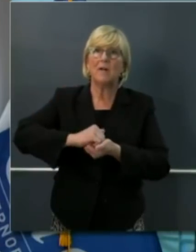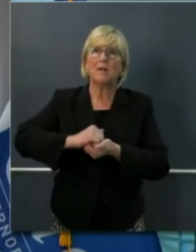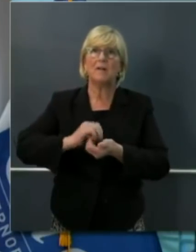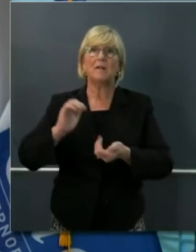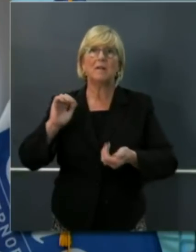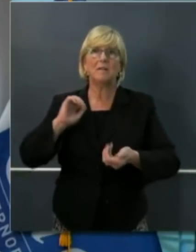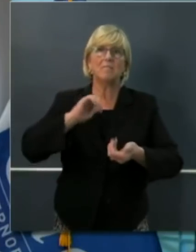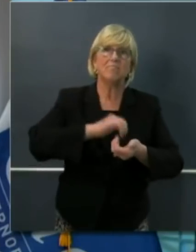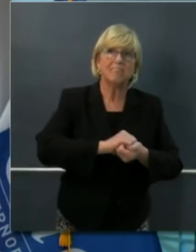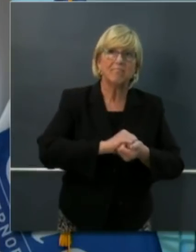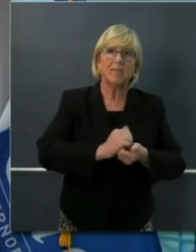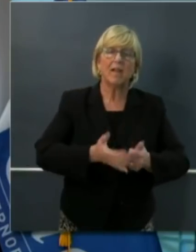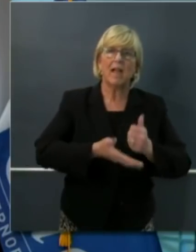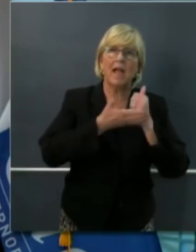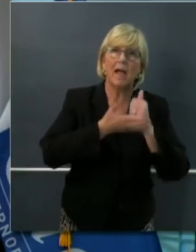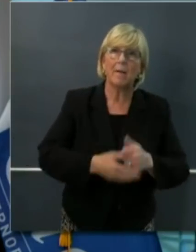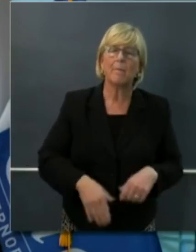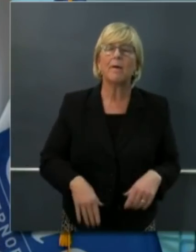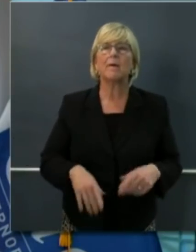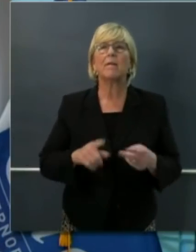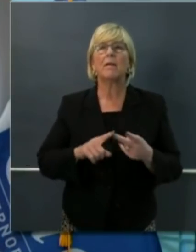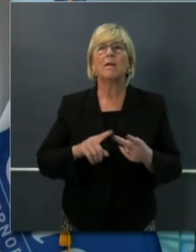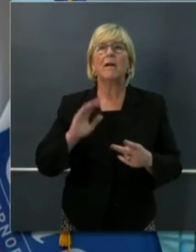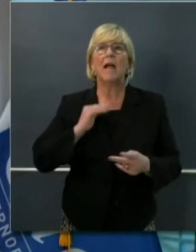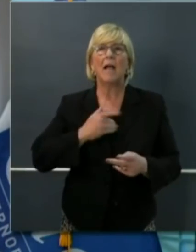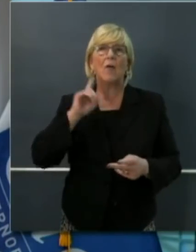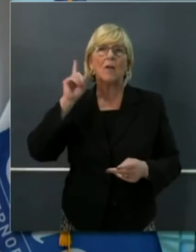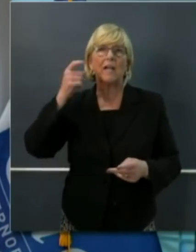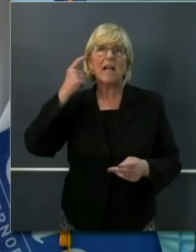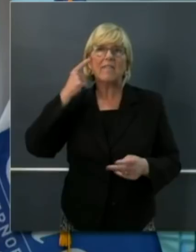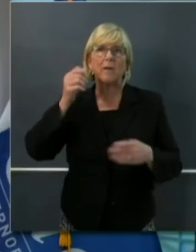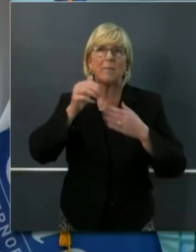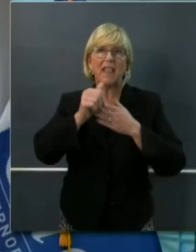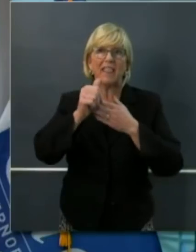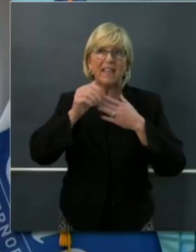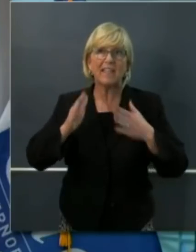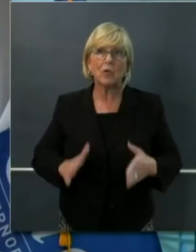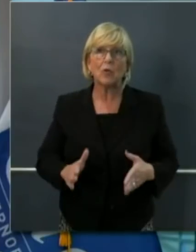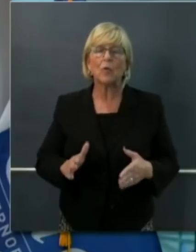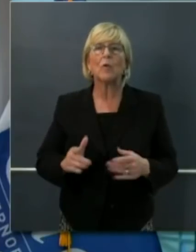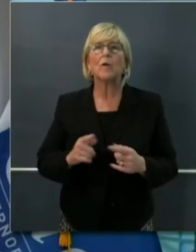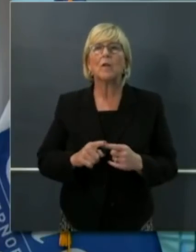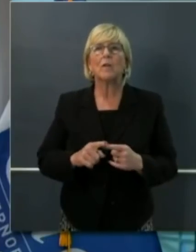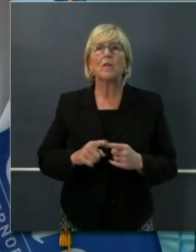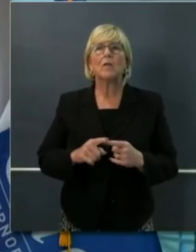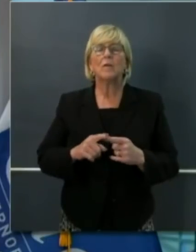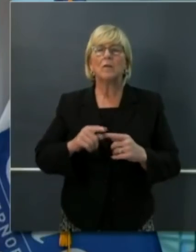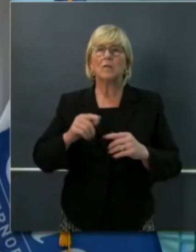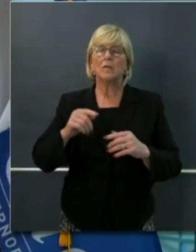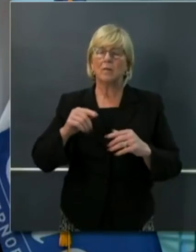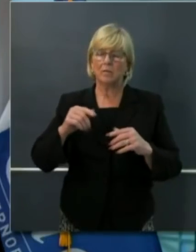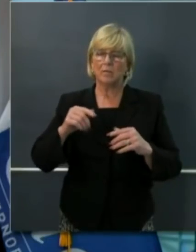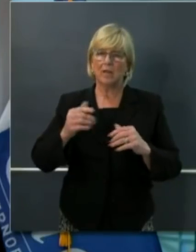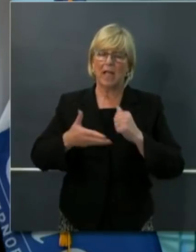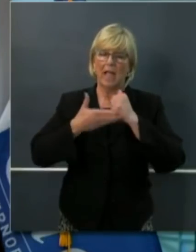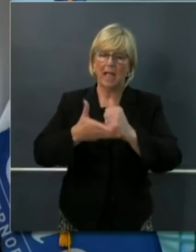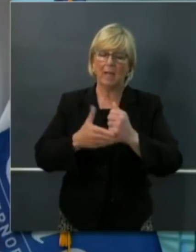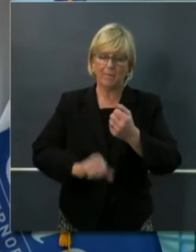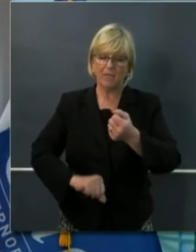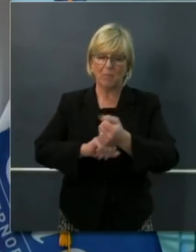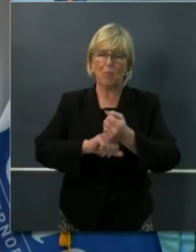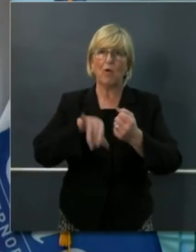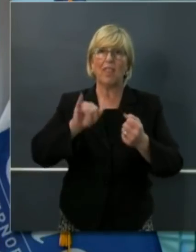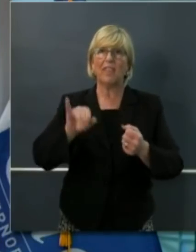the leaders here at the state, across state government who've come to build these 6 indicator work groups, and